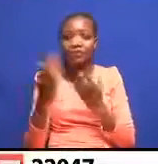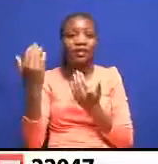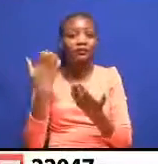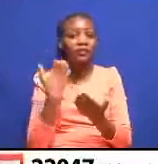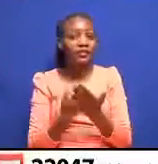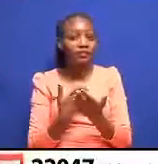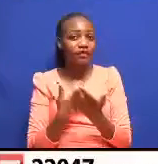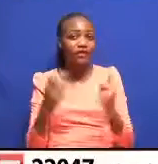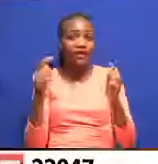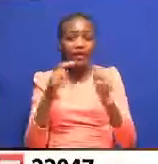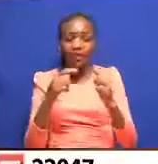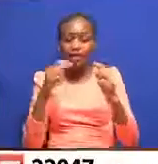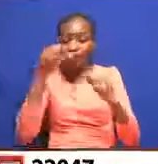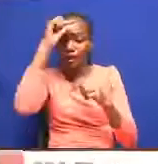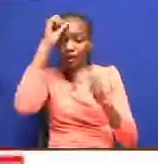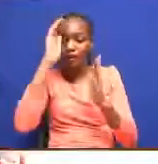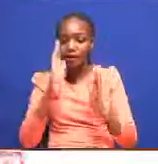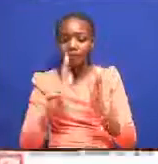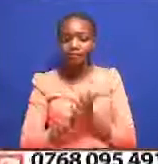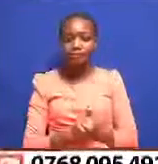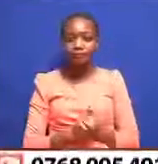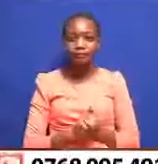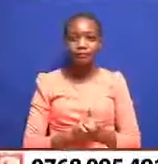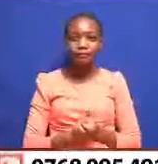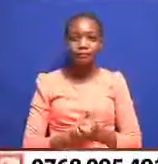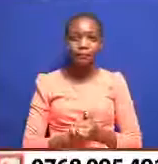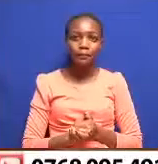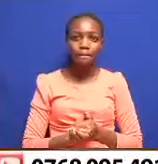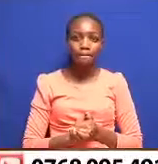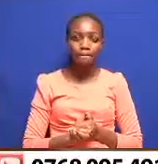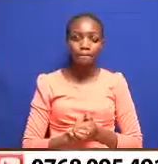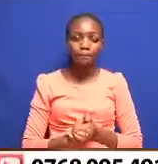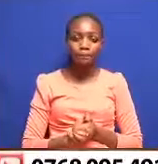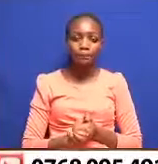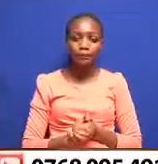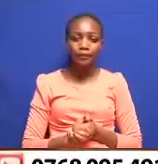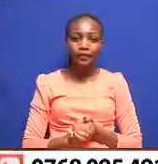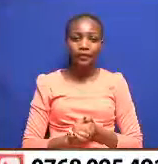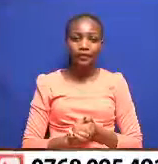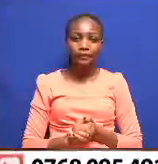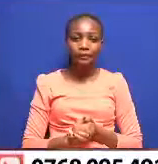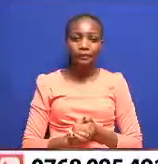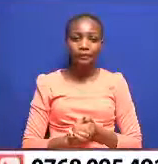against the embattled governor on Wednesday. David Mudhoka, TV 47.